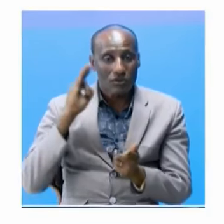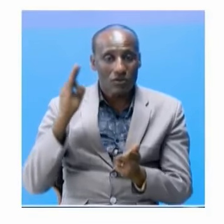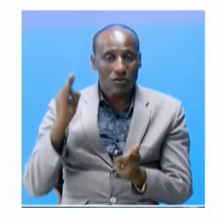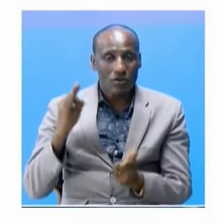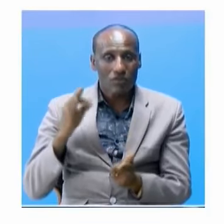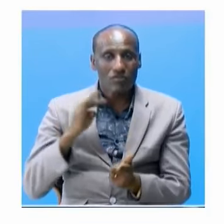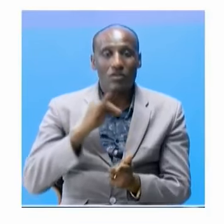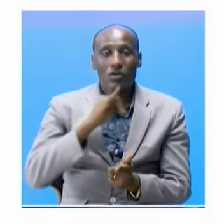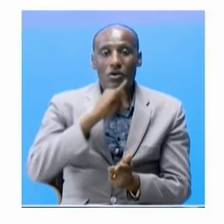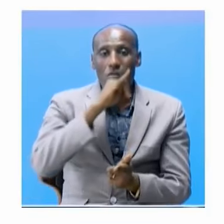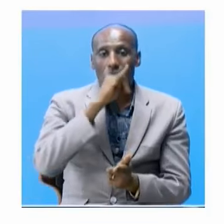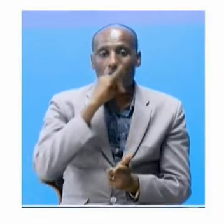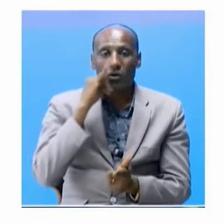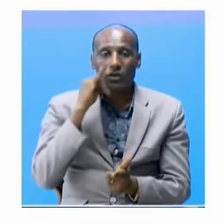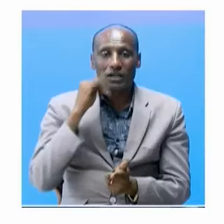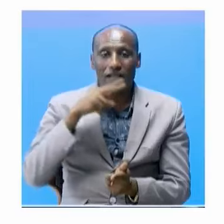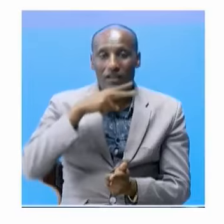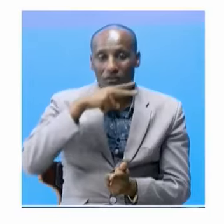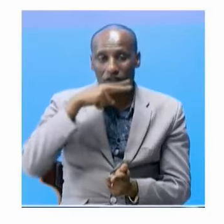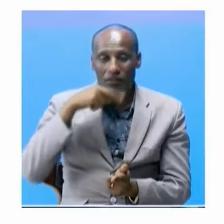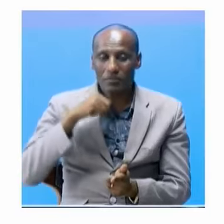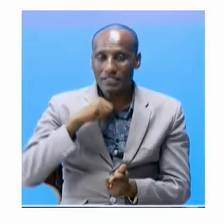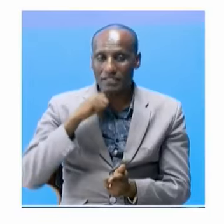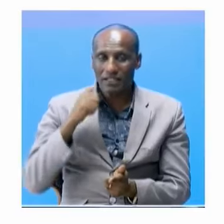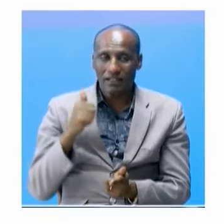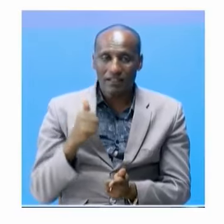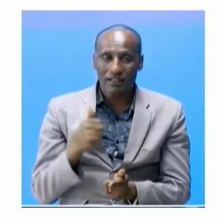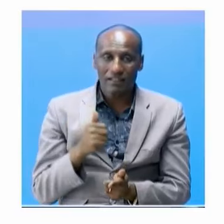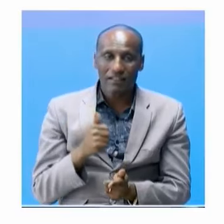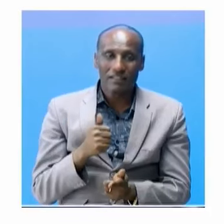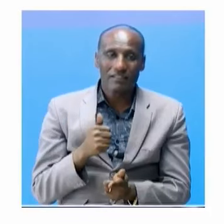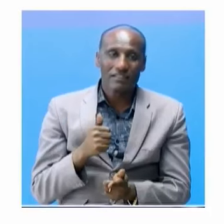shall, yeah, will,